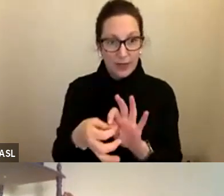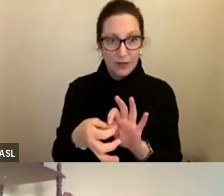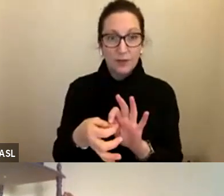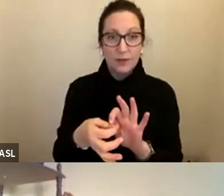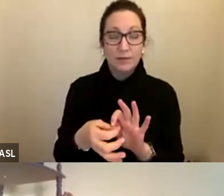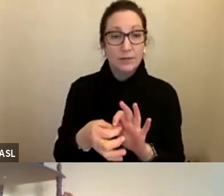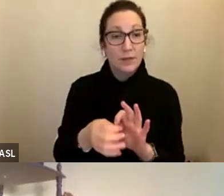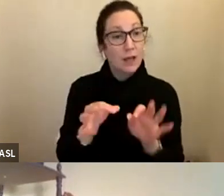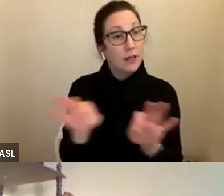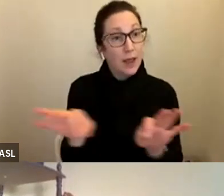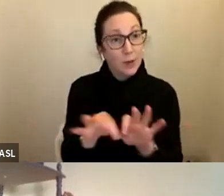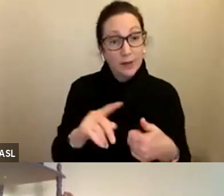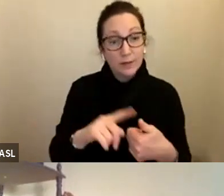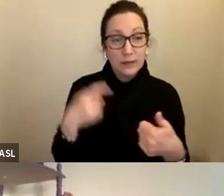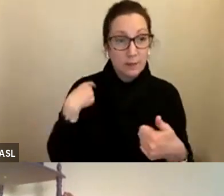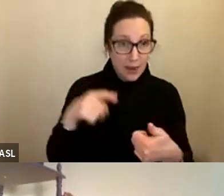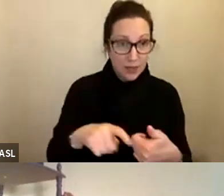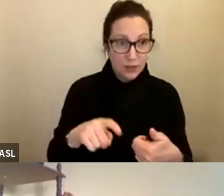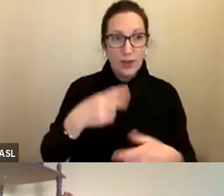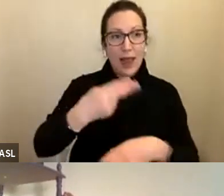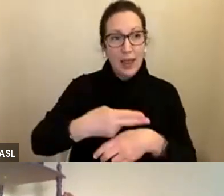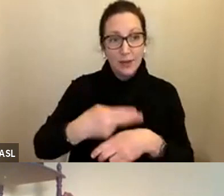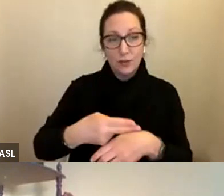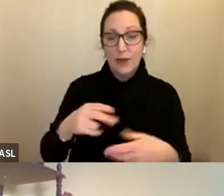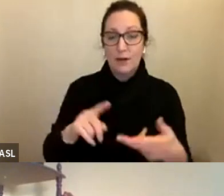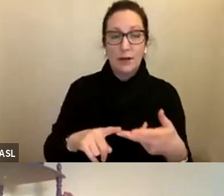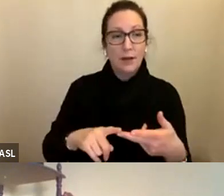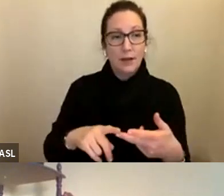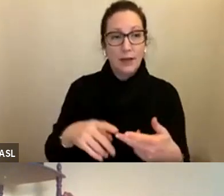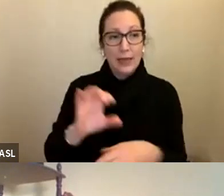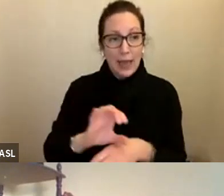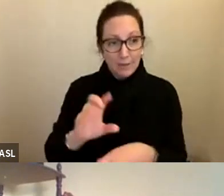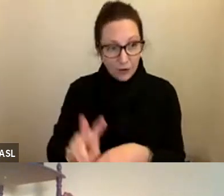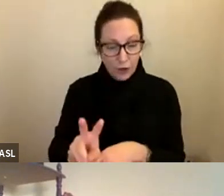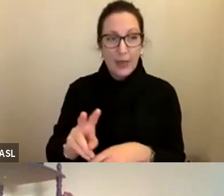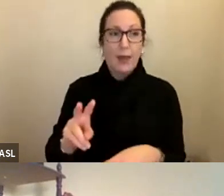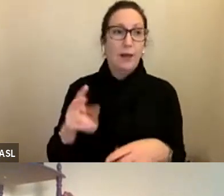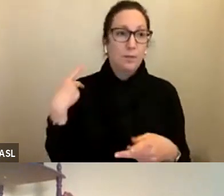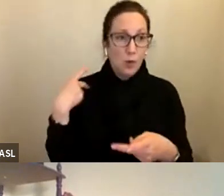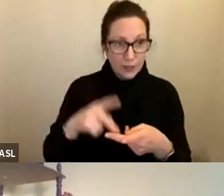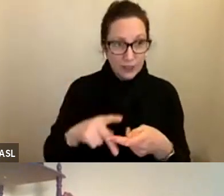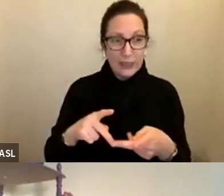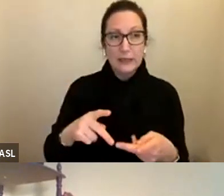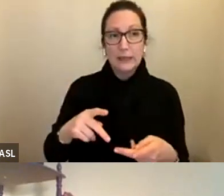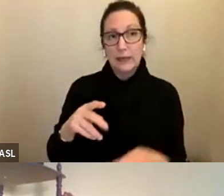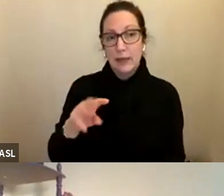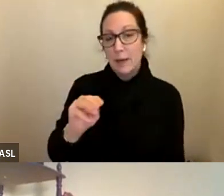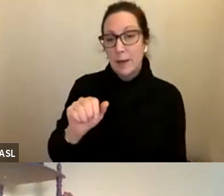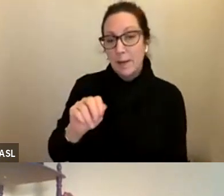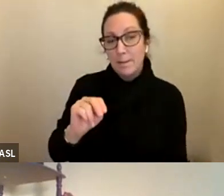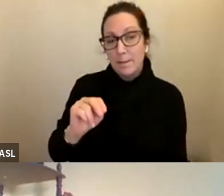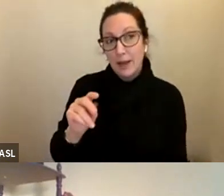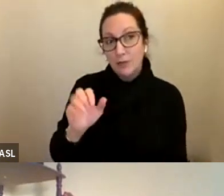Spanish, Haitian Creole, Cape Verdean, Portuguese, Cantonese, Mandarin,